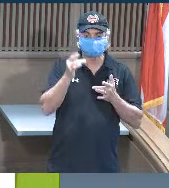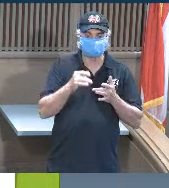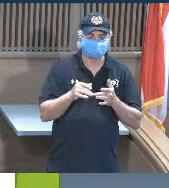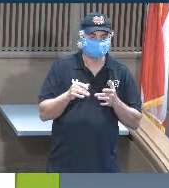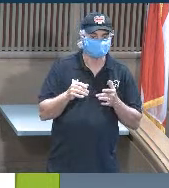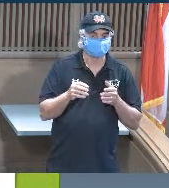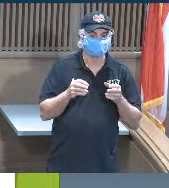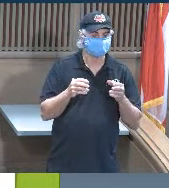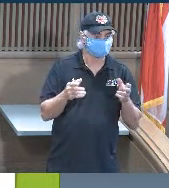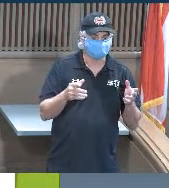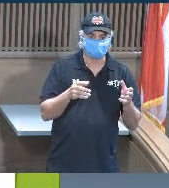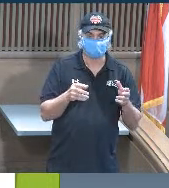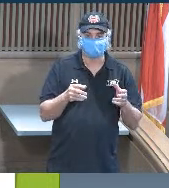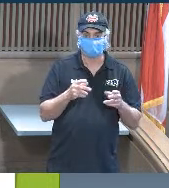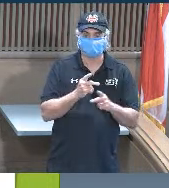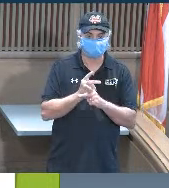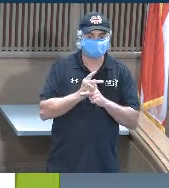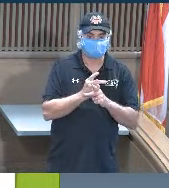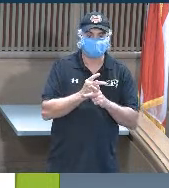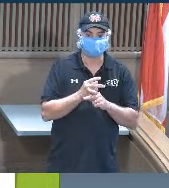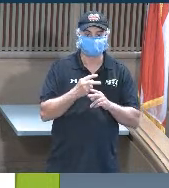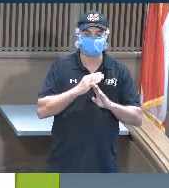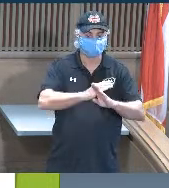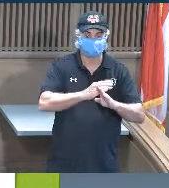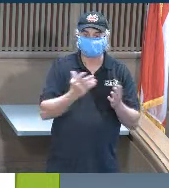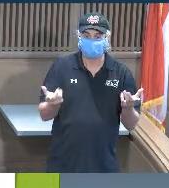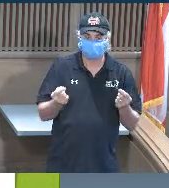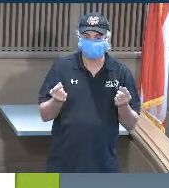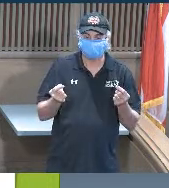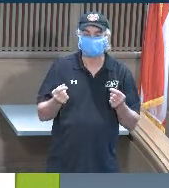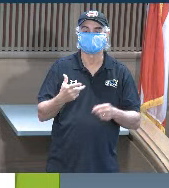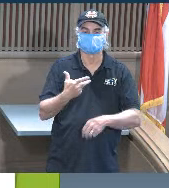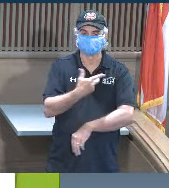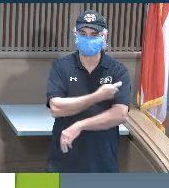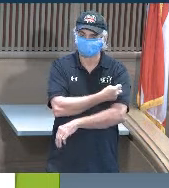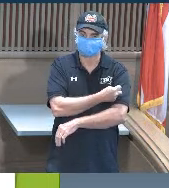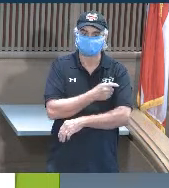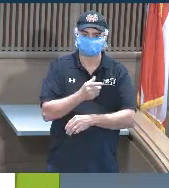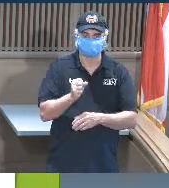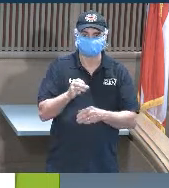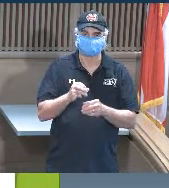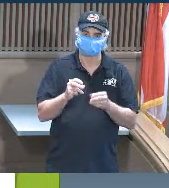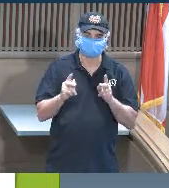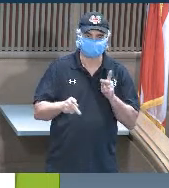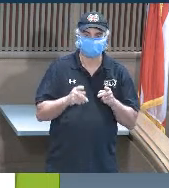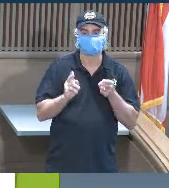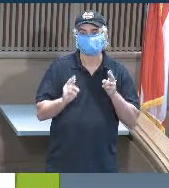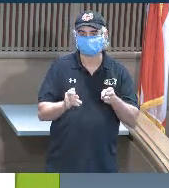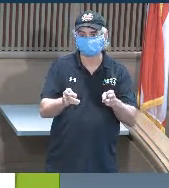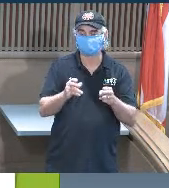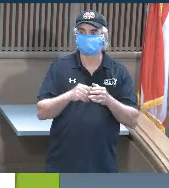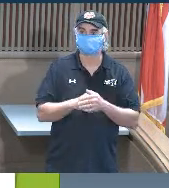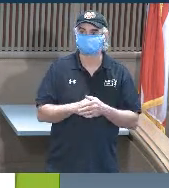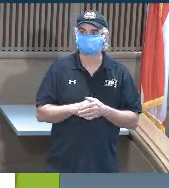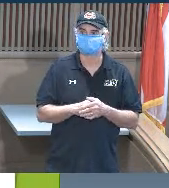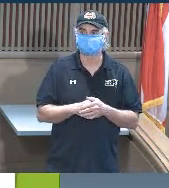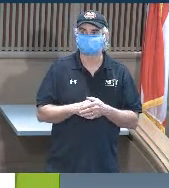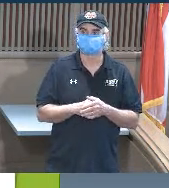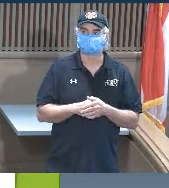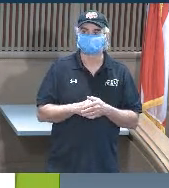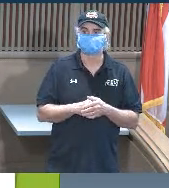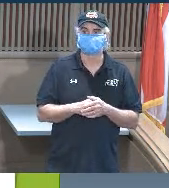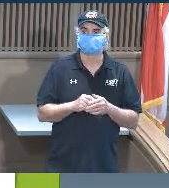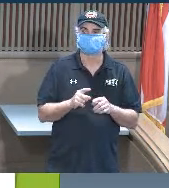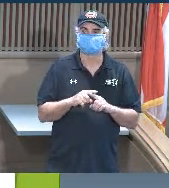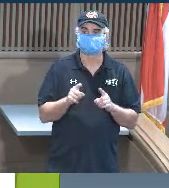Unfortunately, that has not carried on to the same extent in the month of September, even